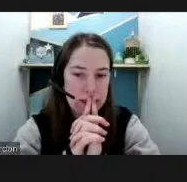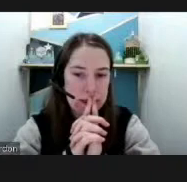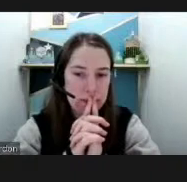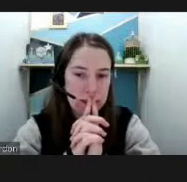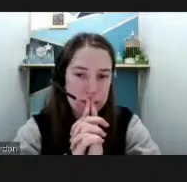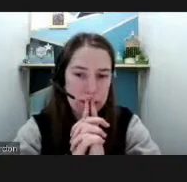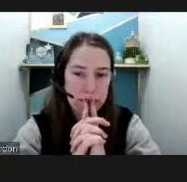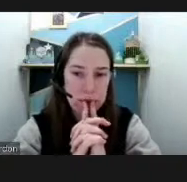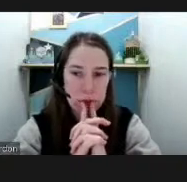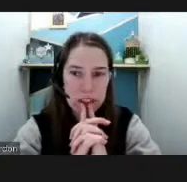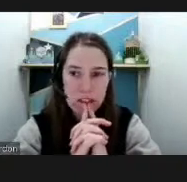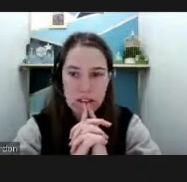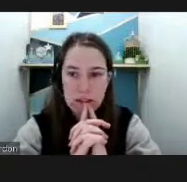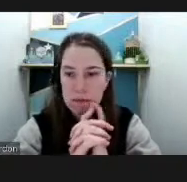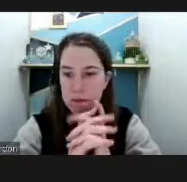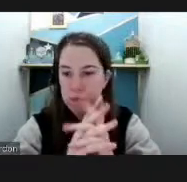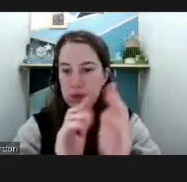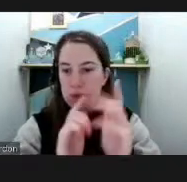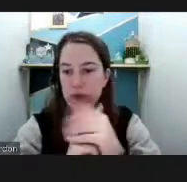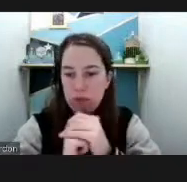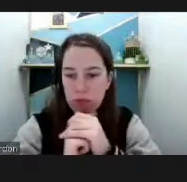problem. Let me see now. How can we...